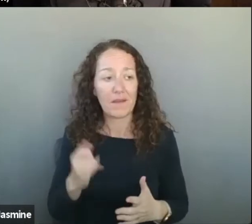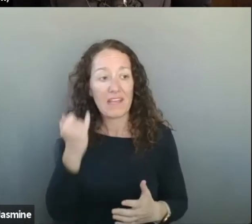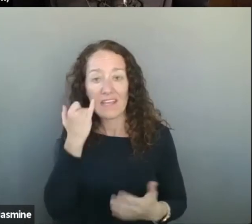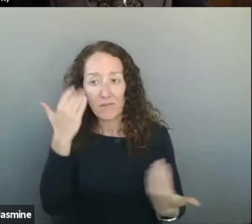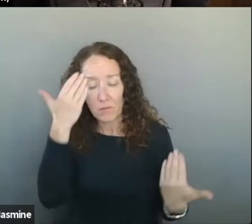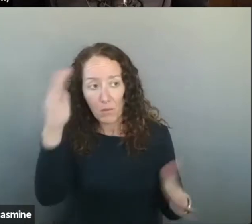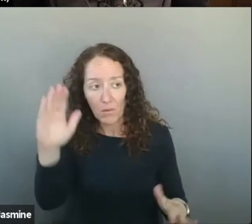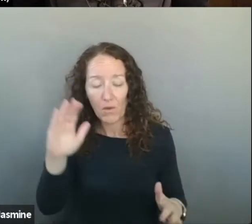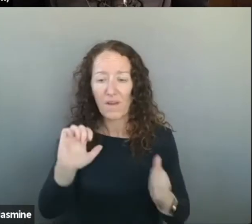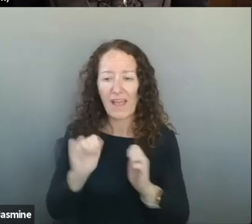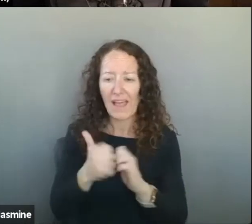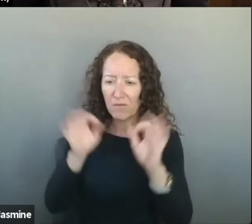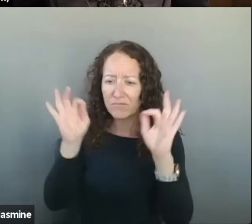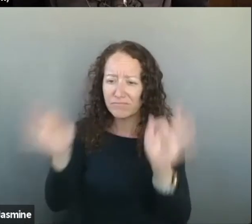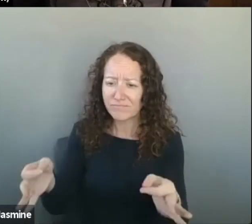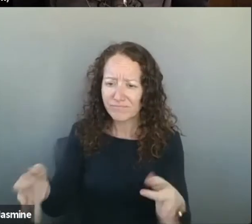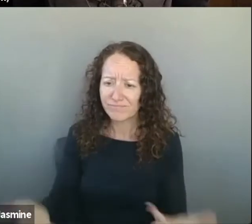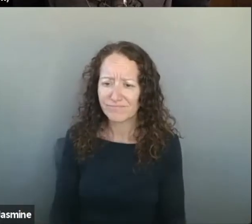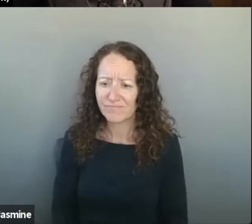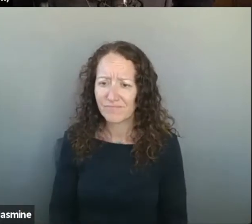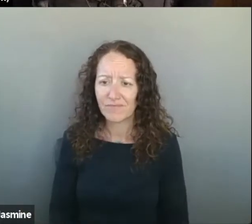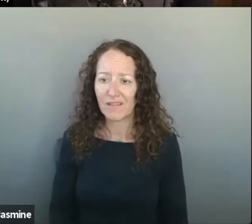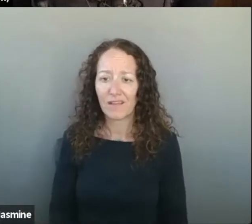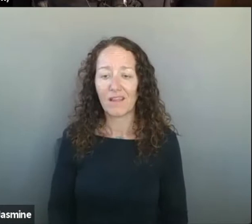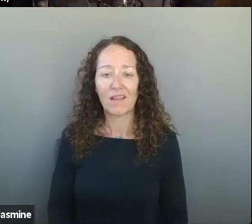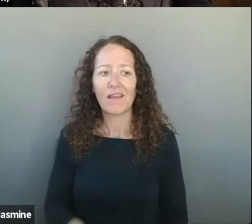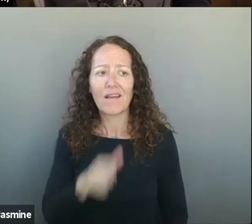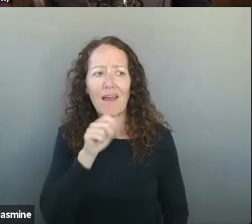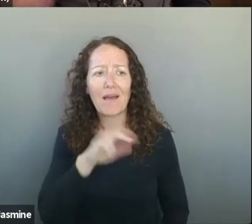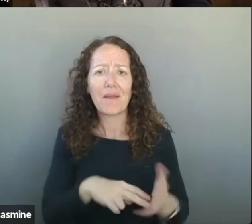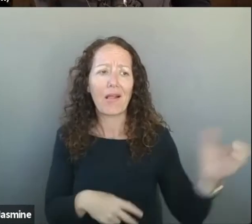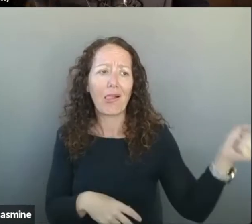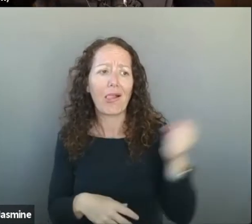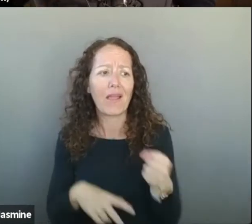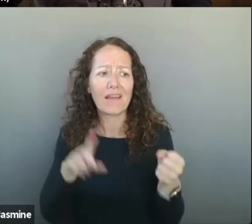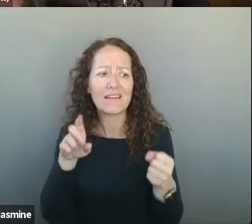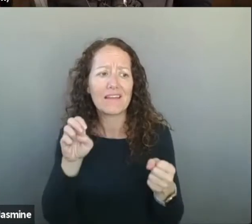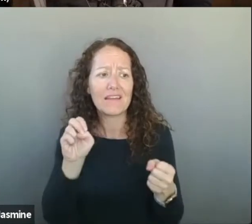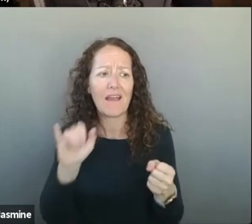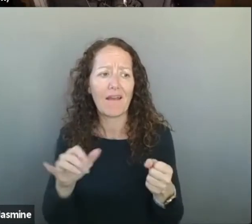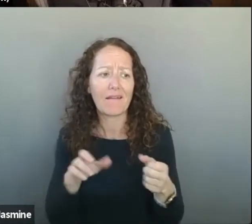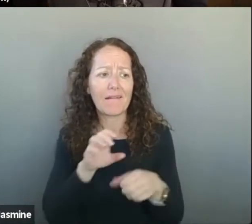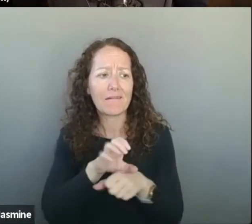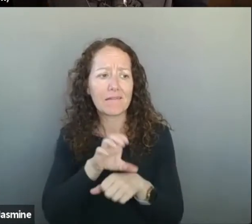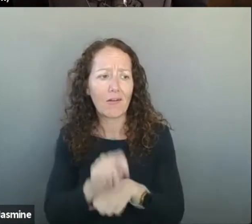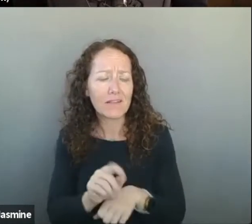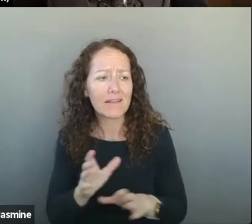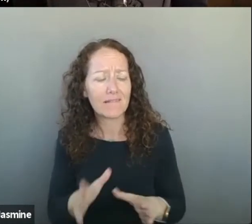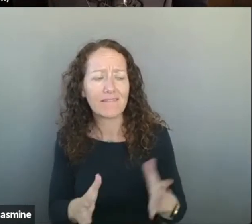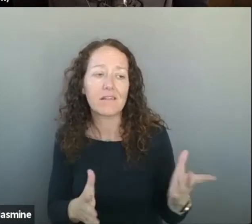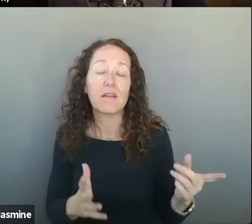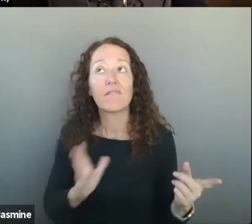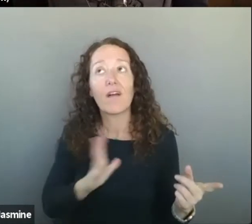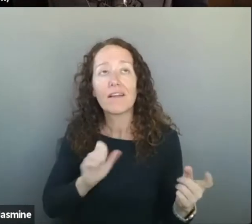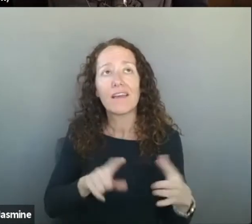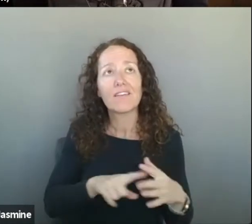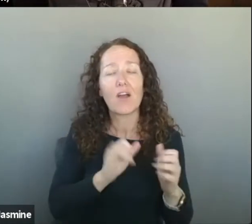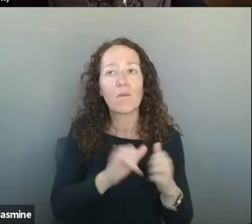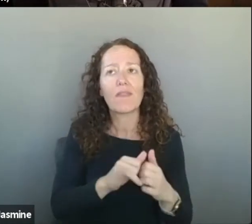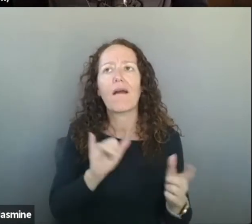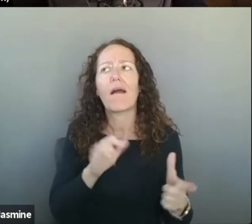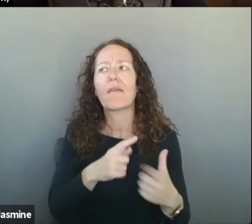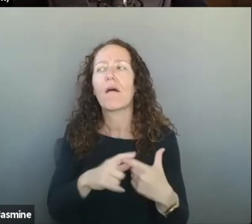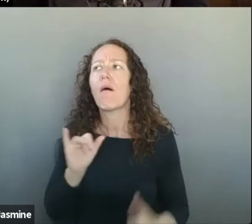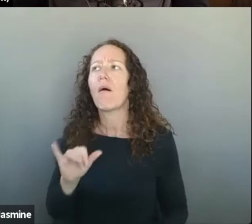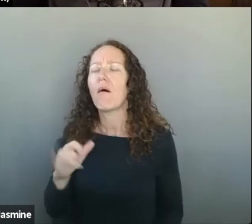this is, yeah, it's not a DEI consultant. Maybe it starts with that. Maybe you're like, oh, I need to read some and listen to some podcasts.